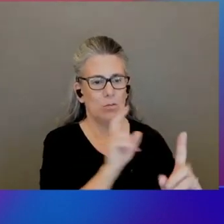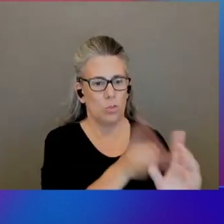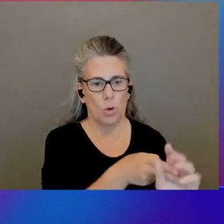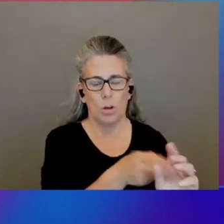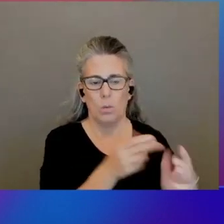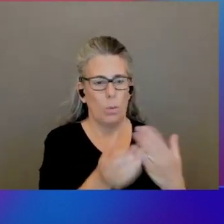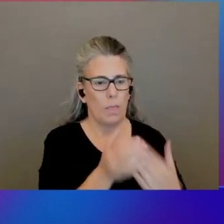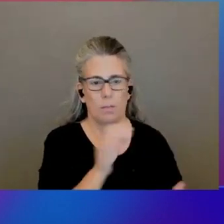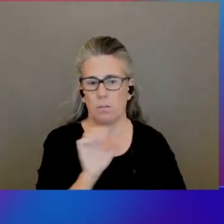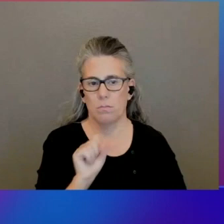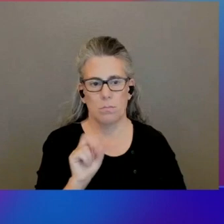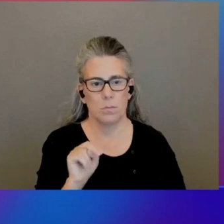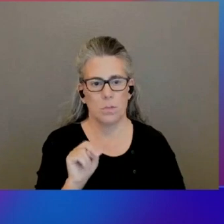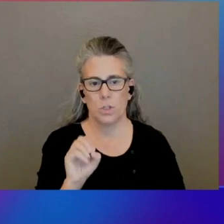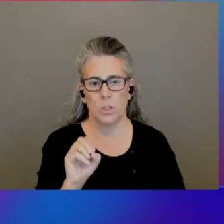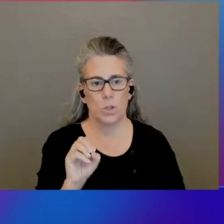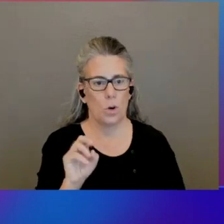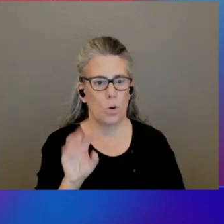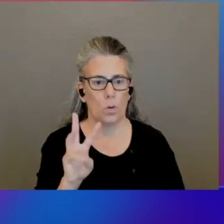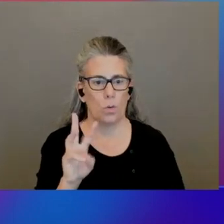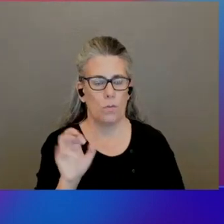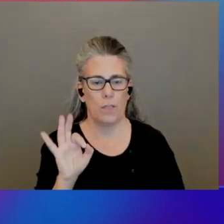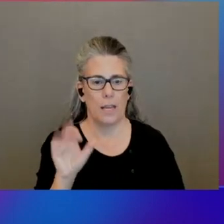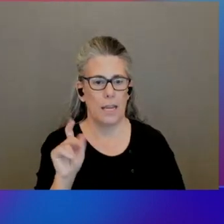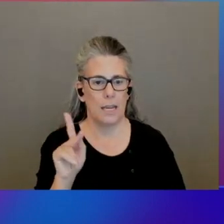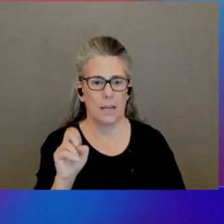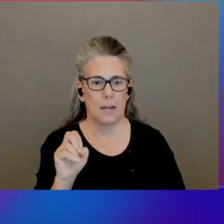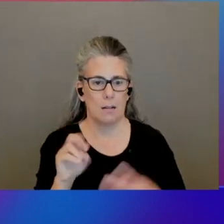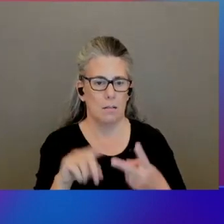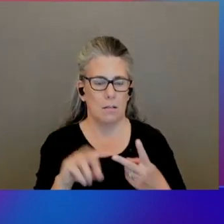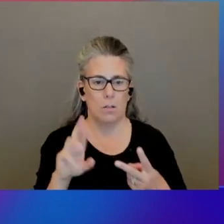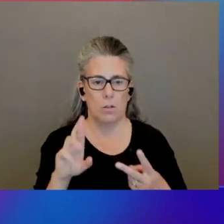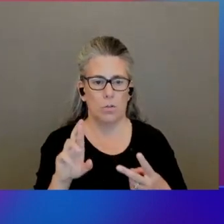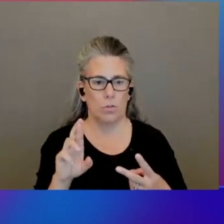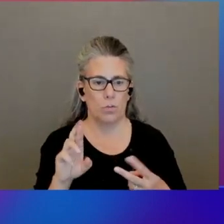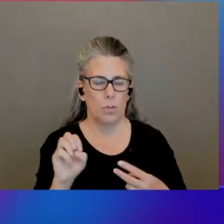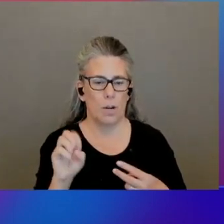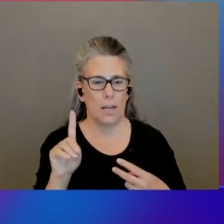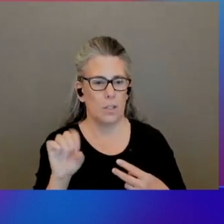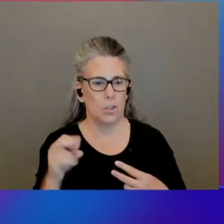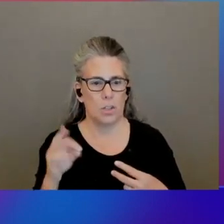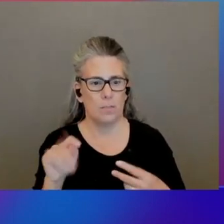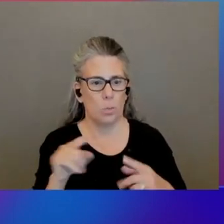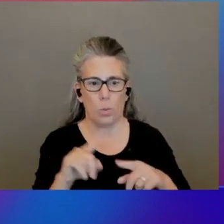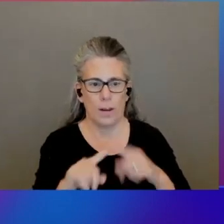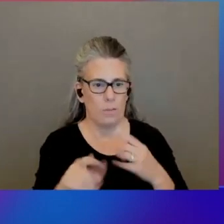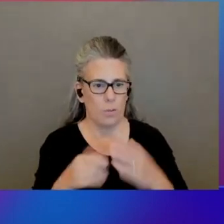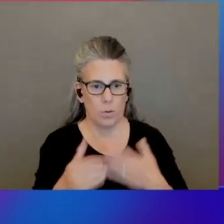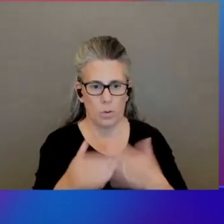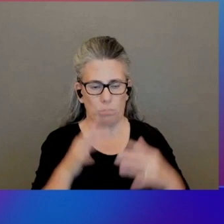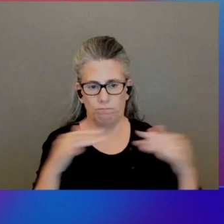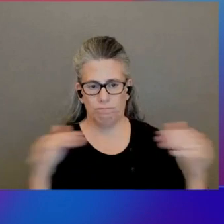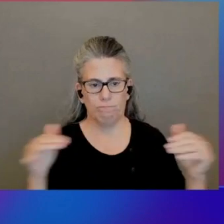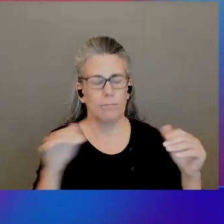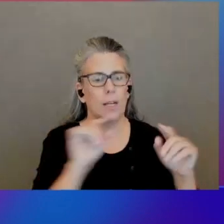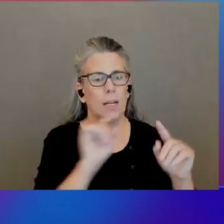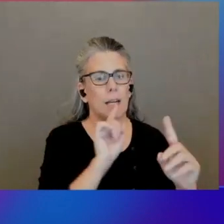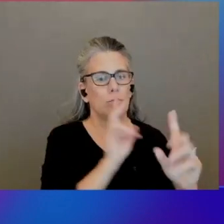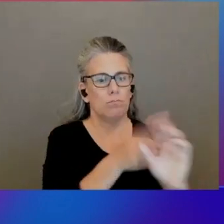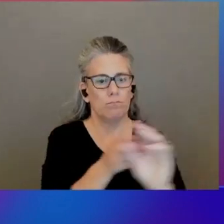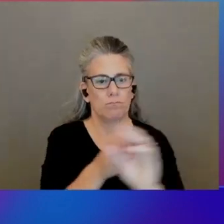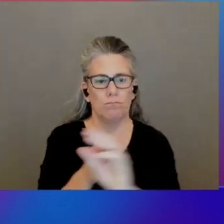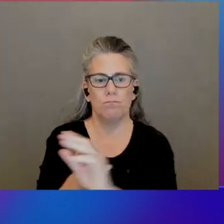you can then join those data sets within the Canvas environment so that you can have a full feature set, be able to